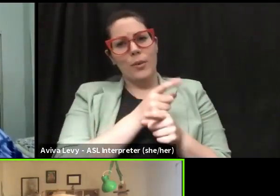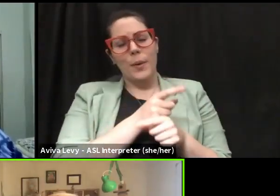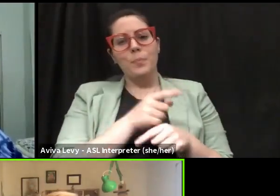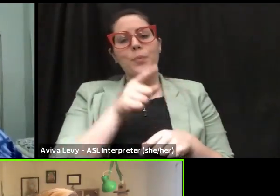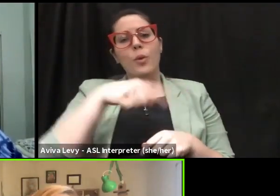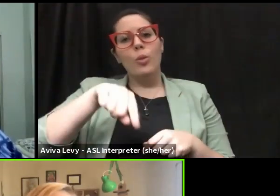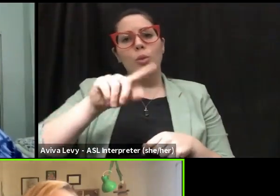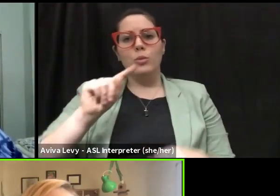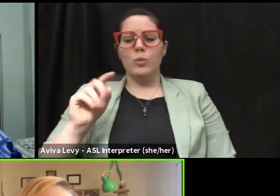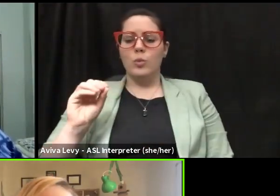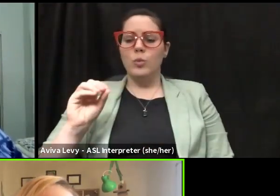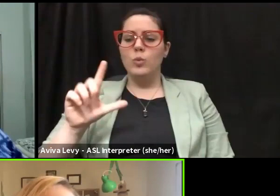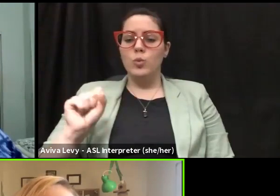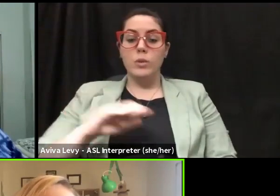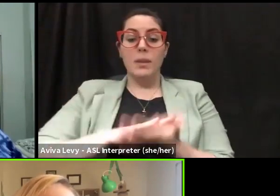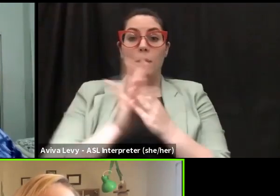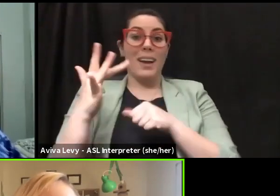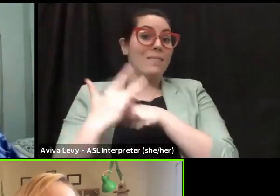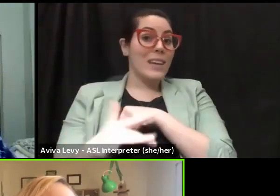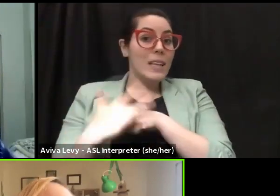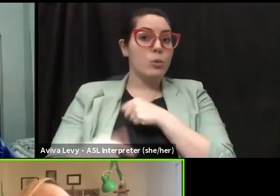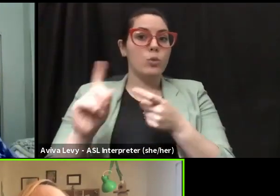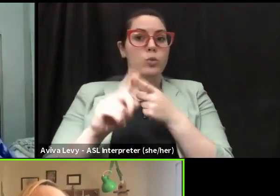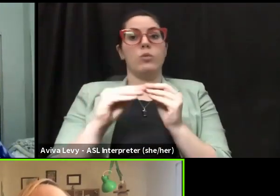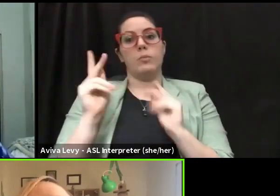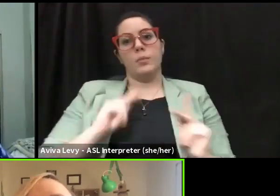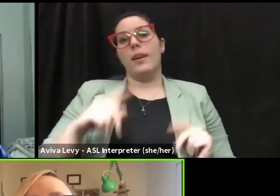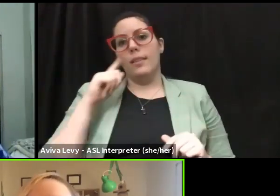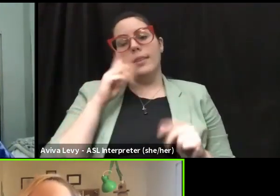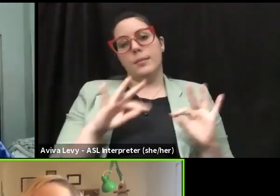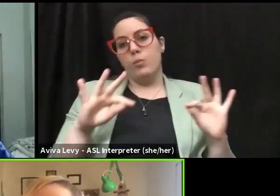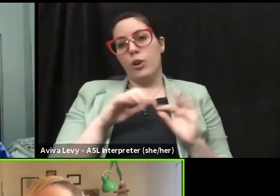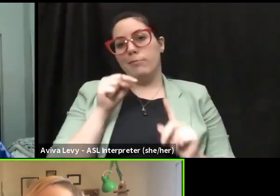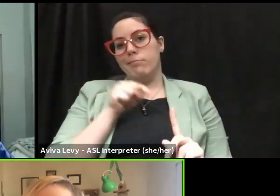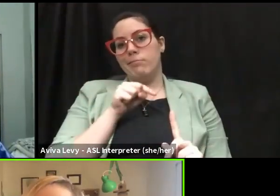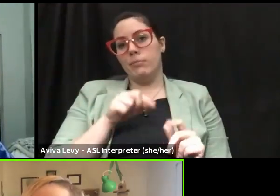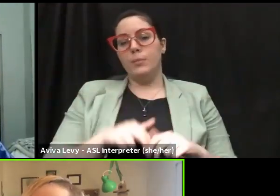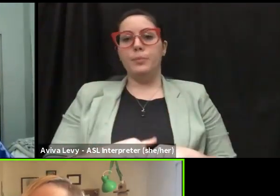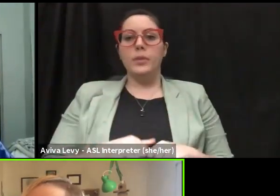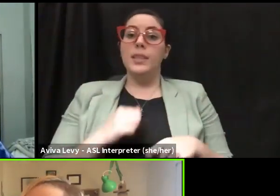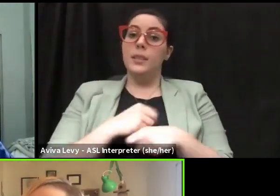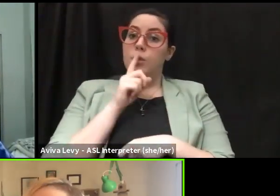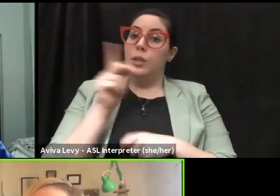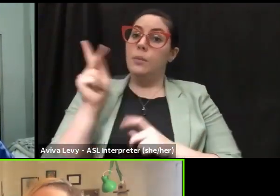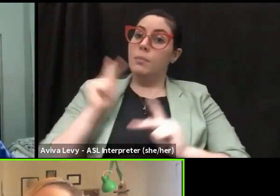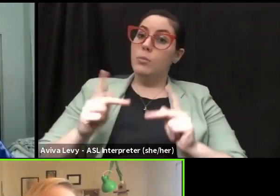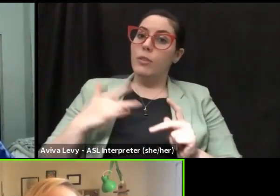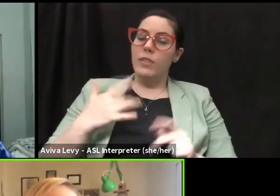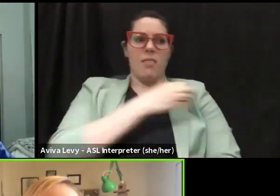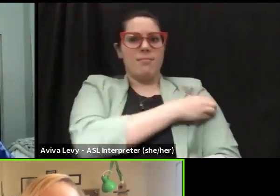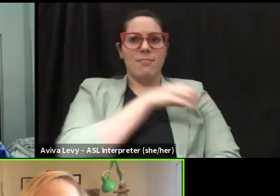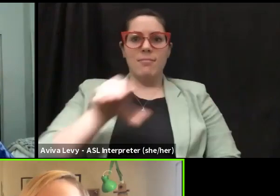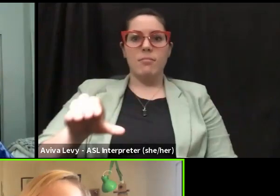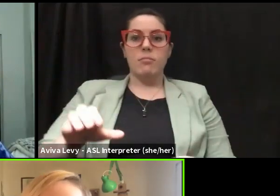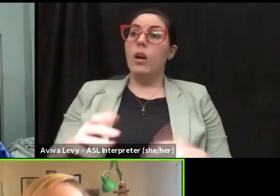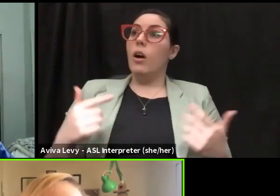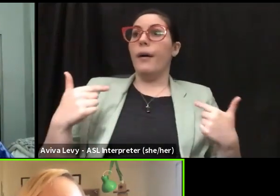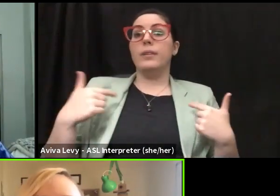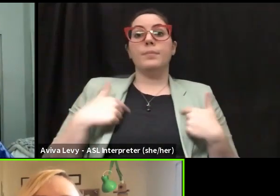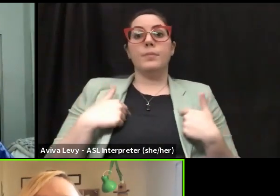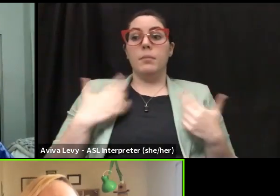available for more folks and having folks feel empowered to be like, even if I'm not